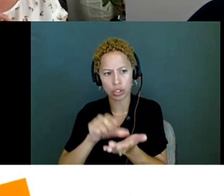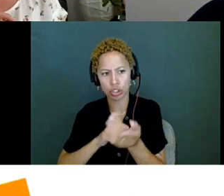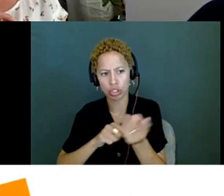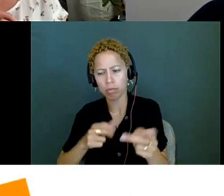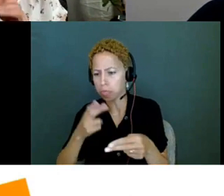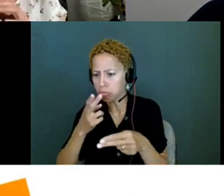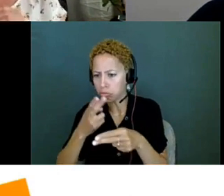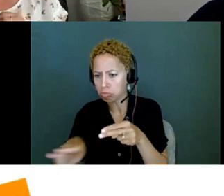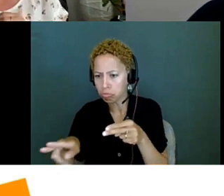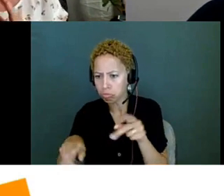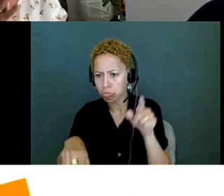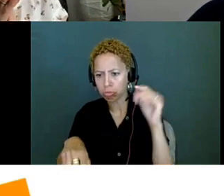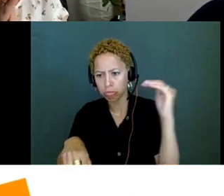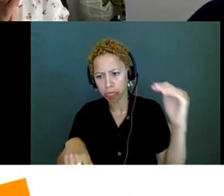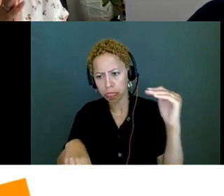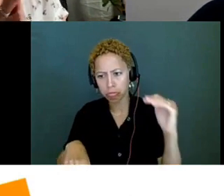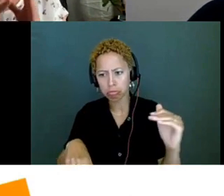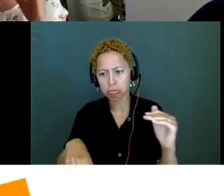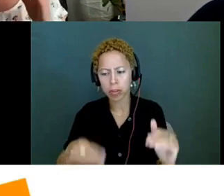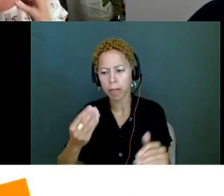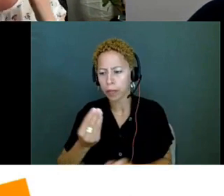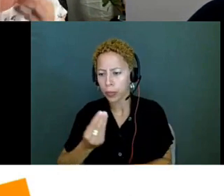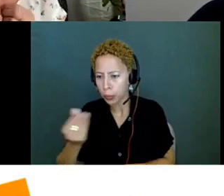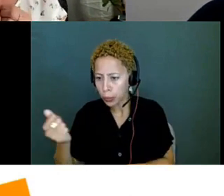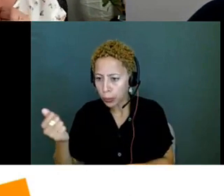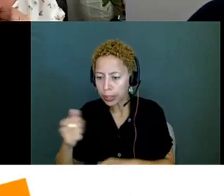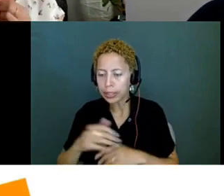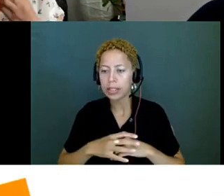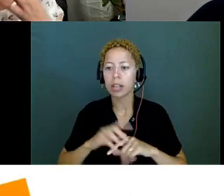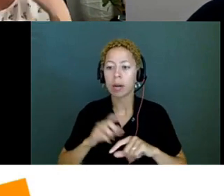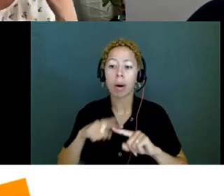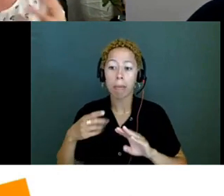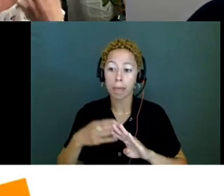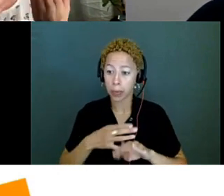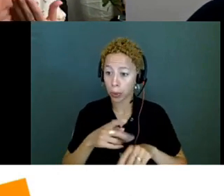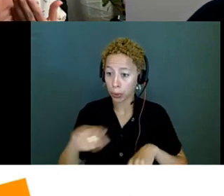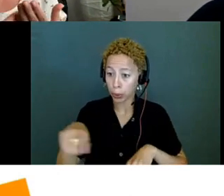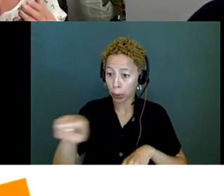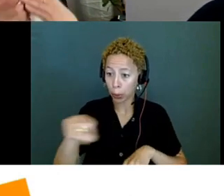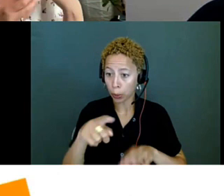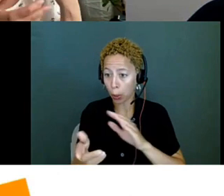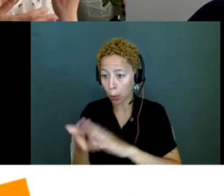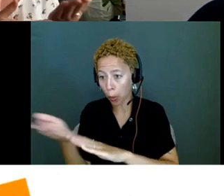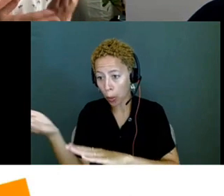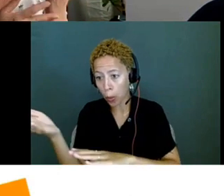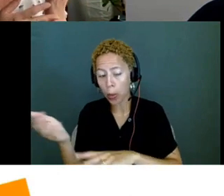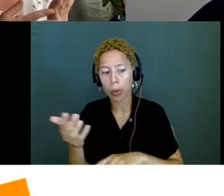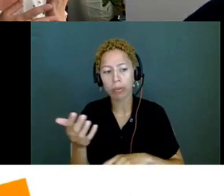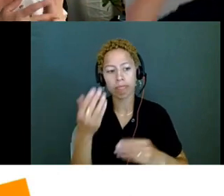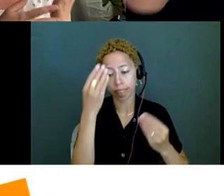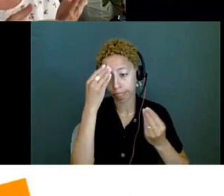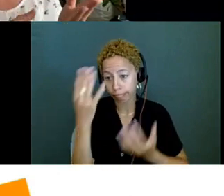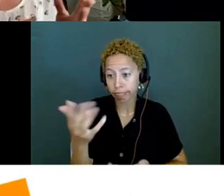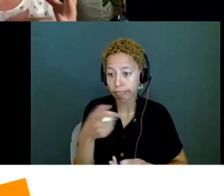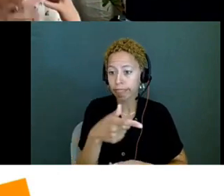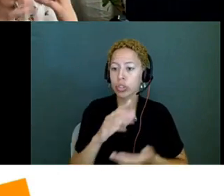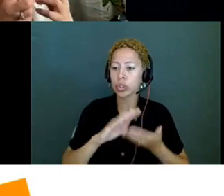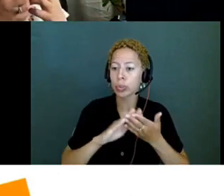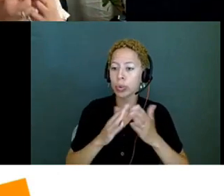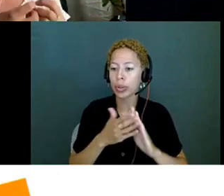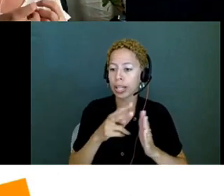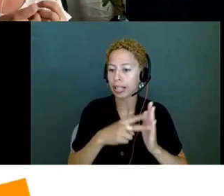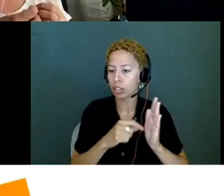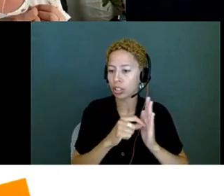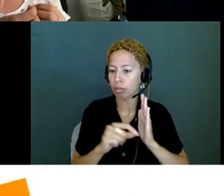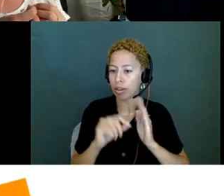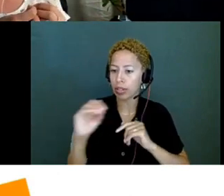few resources to start with. But before you leave, I wanted to point you to Community Literacy of Ontario actually had